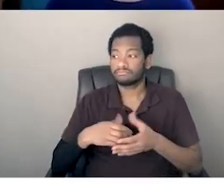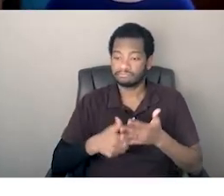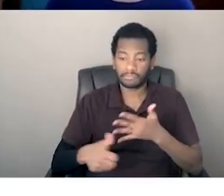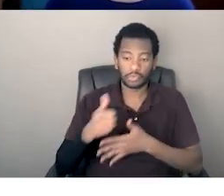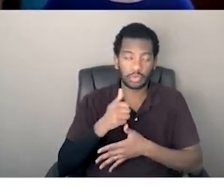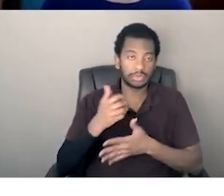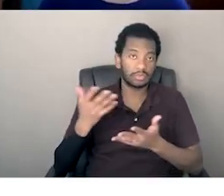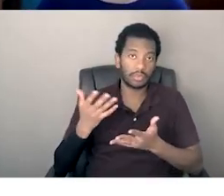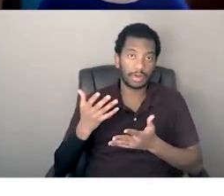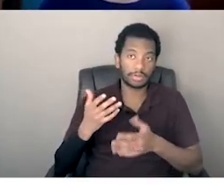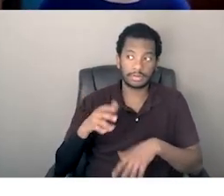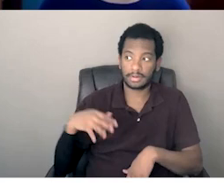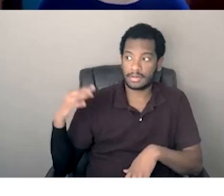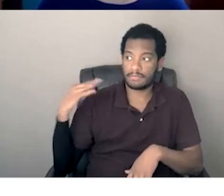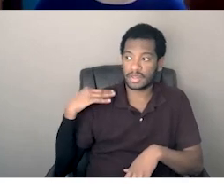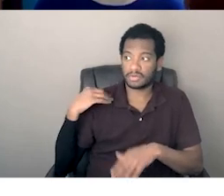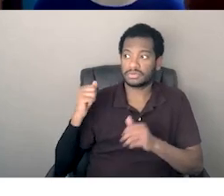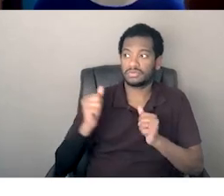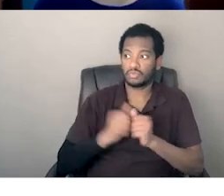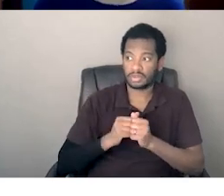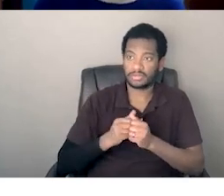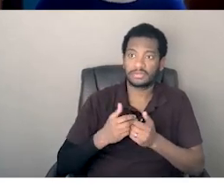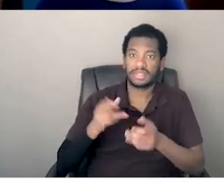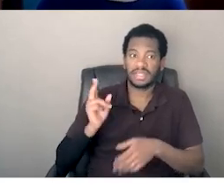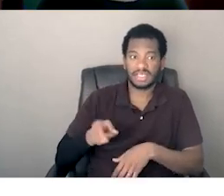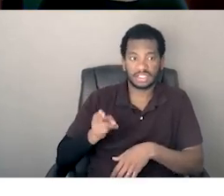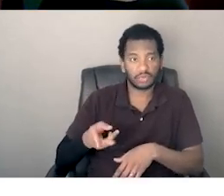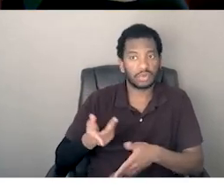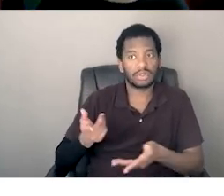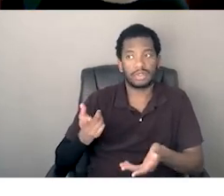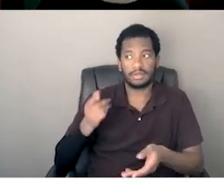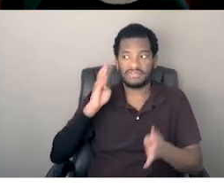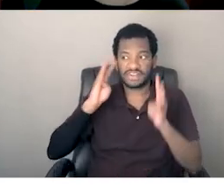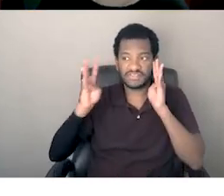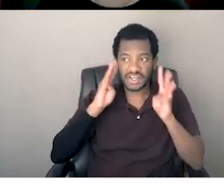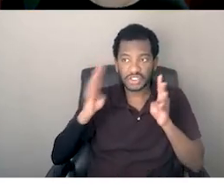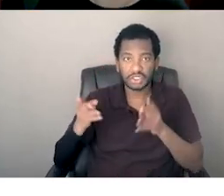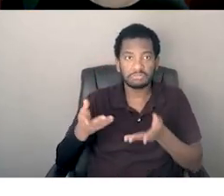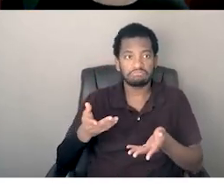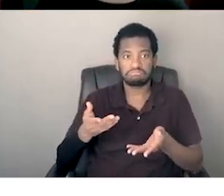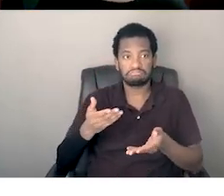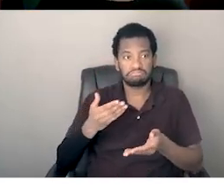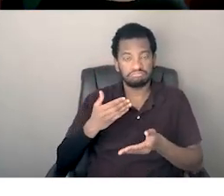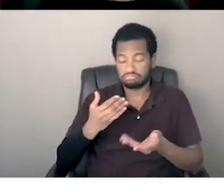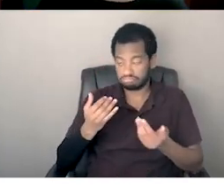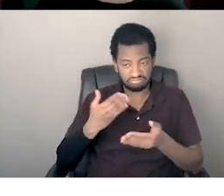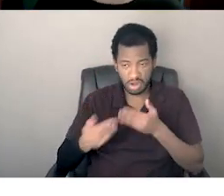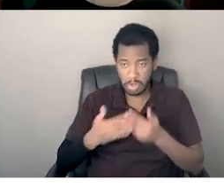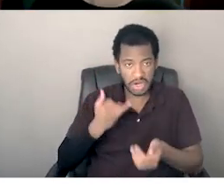Prioritizing those bidders that have a track record of innovation, which even if it is unsuccessful,